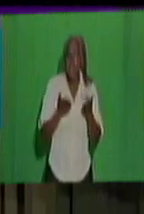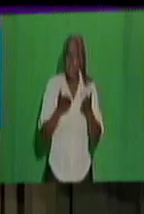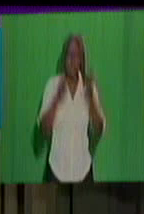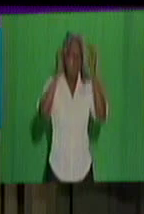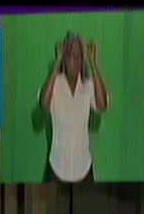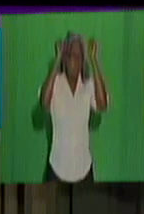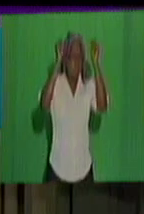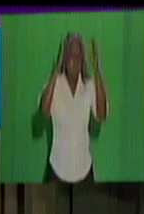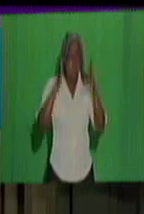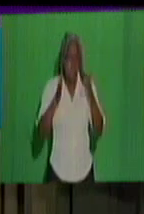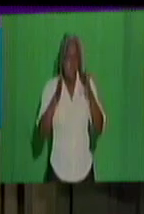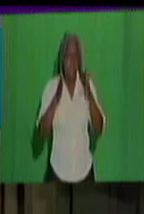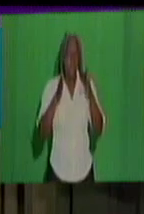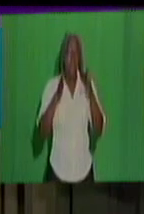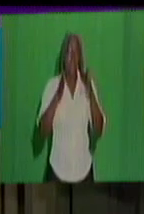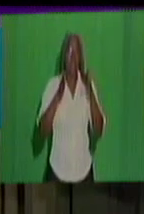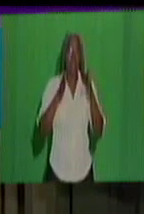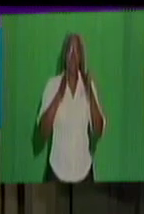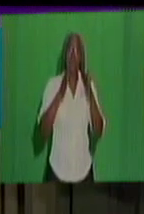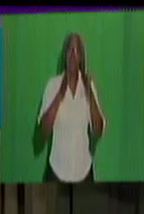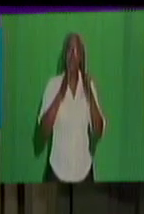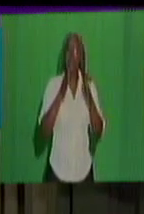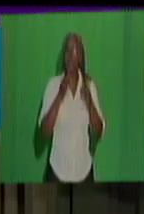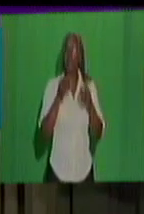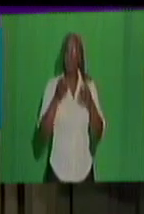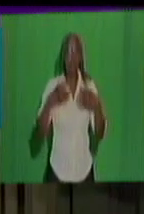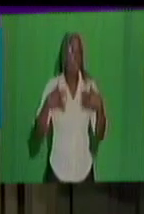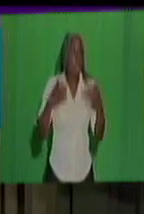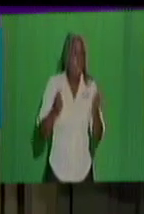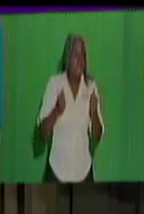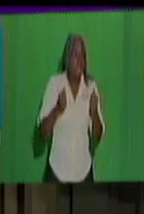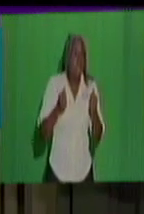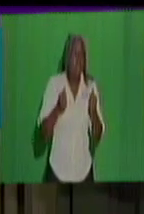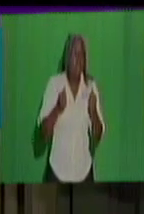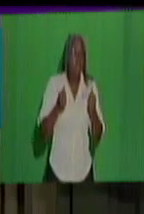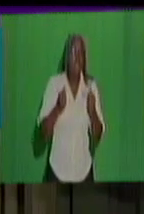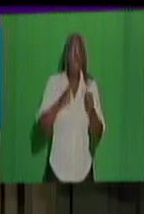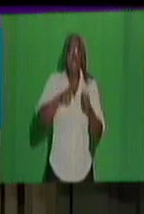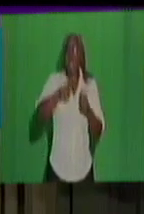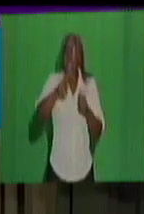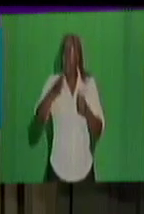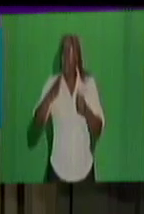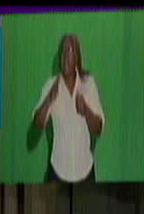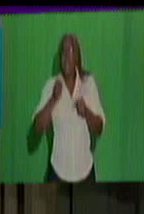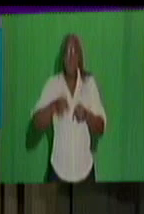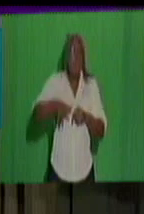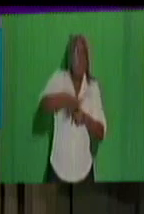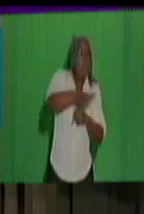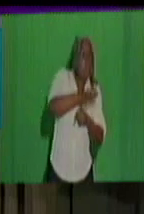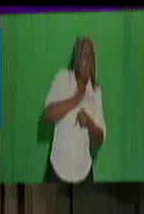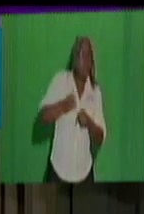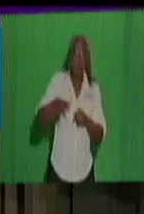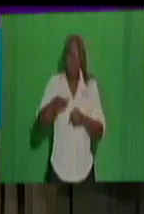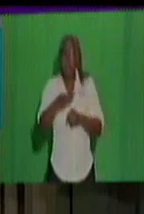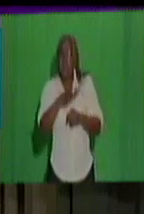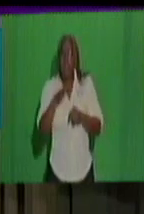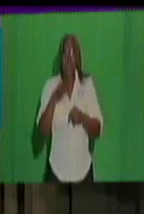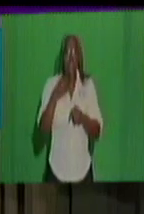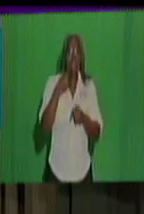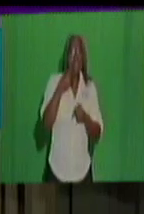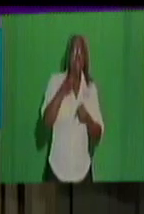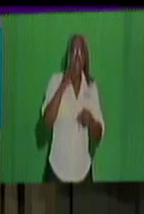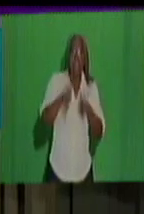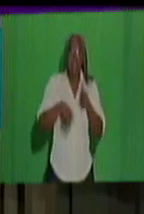Health started a loudspeaker program in certain areas to get the message across